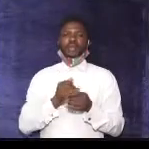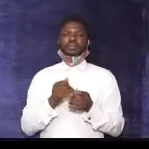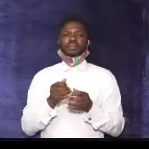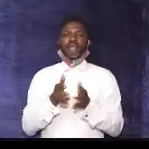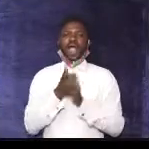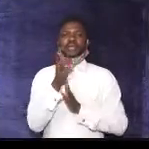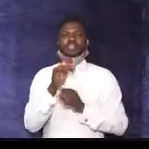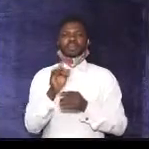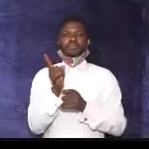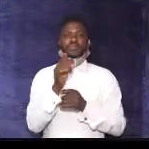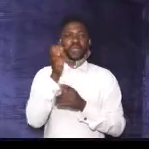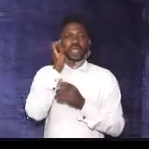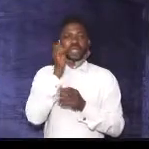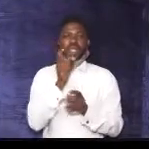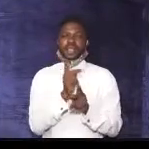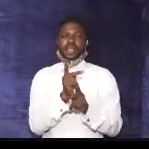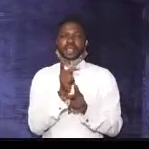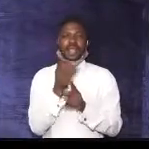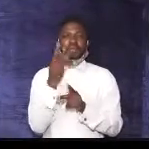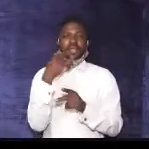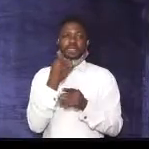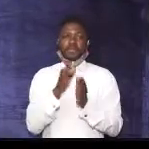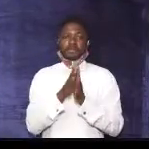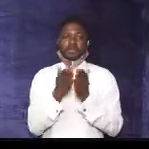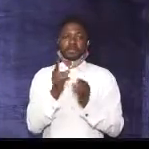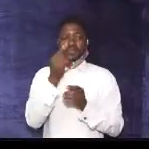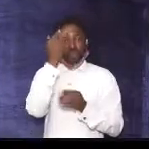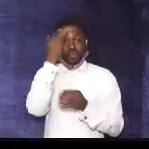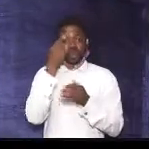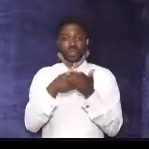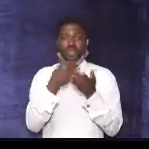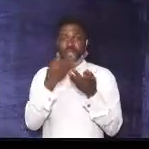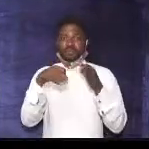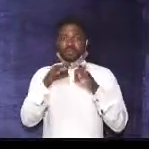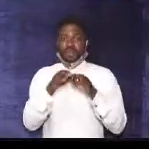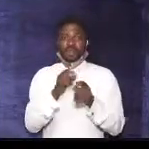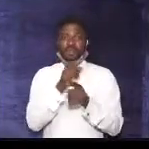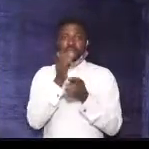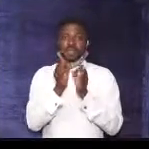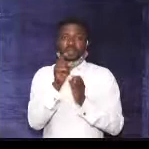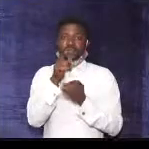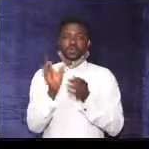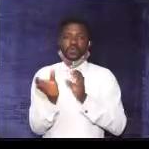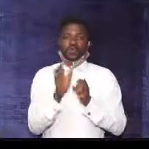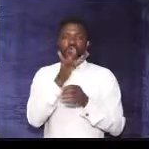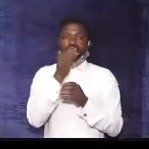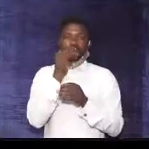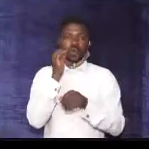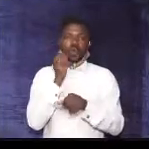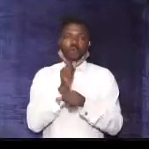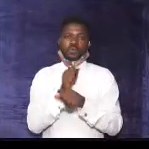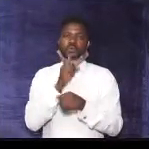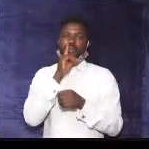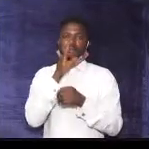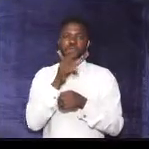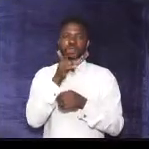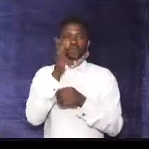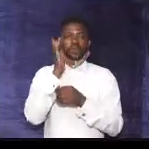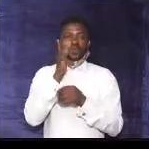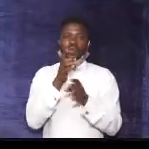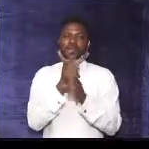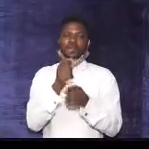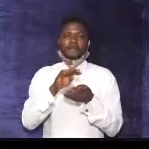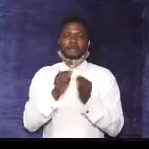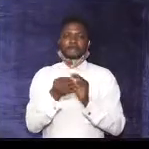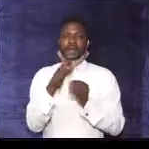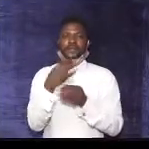I asked him where he kept the books. You know what is at stake if you do your homework.